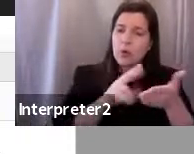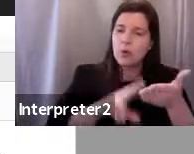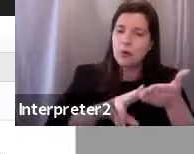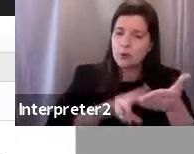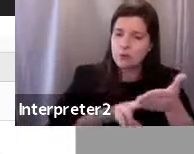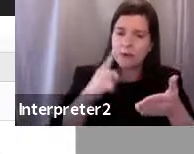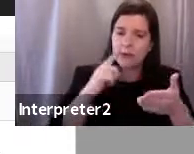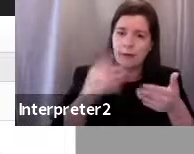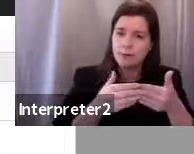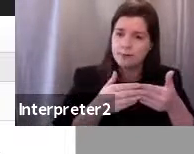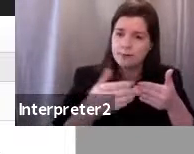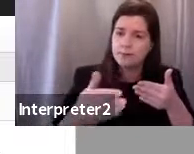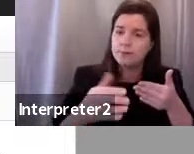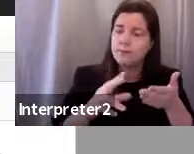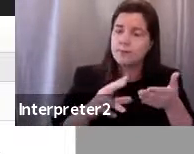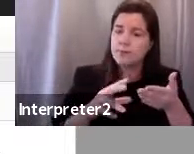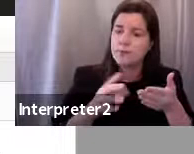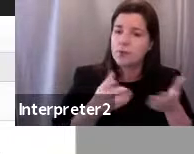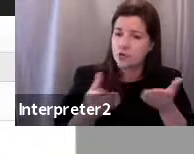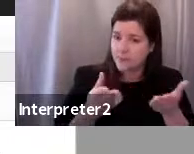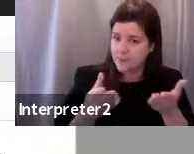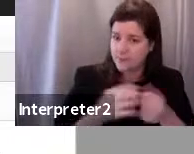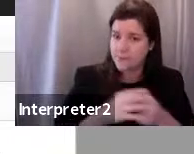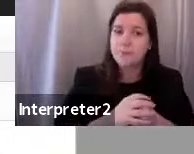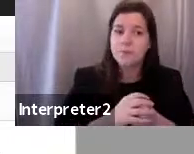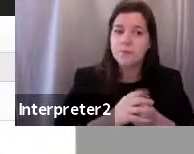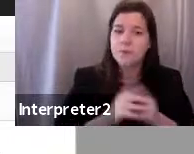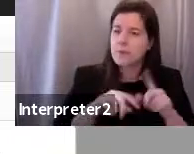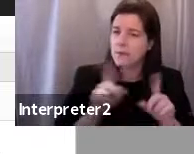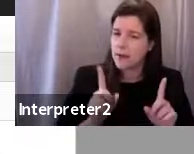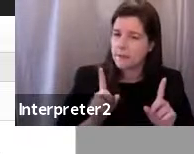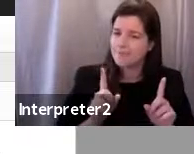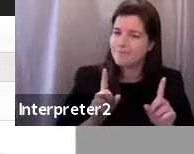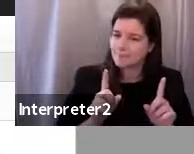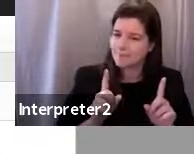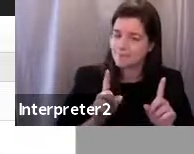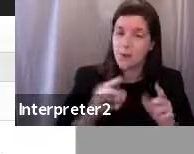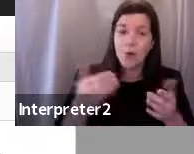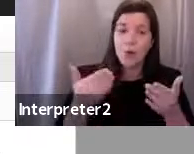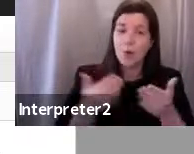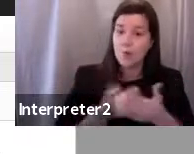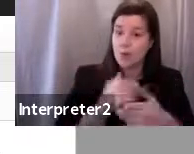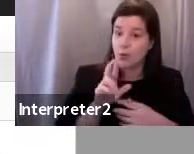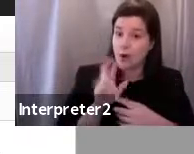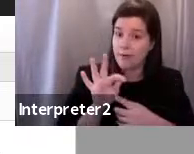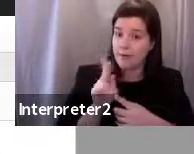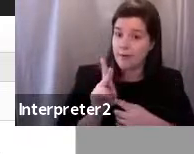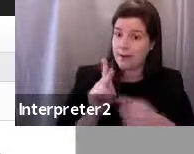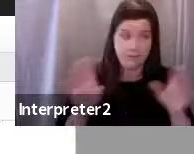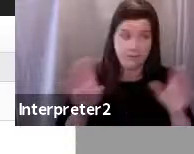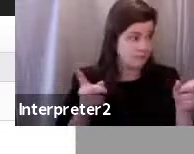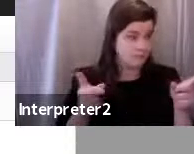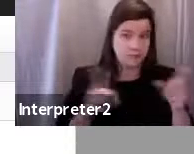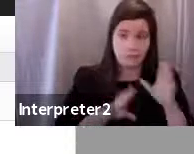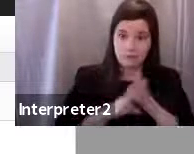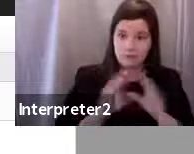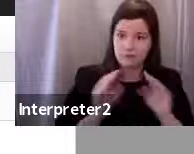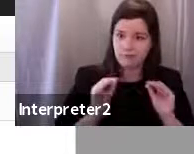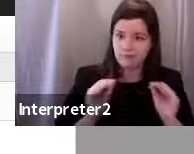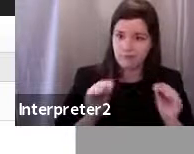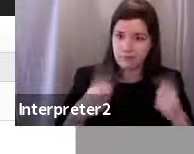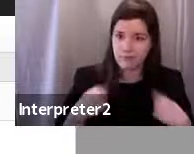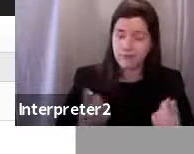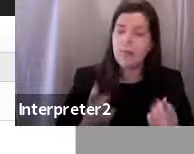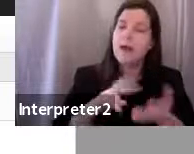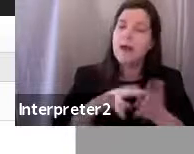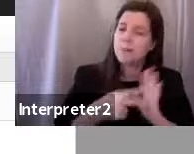interpreters services contract. However, a new RFP has still not been drafted. So the Department of